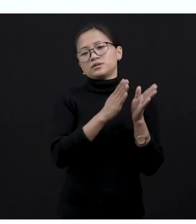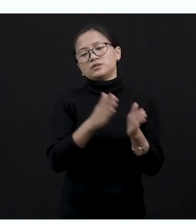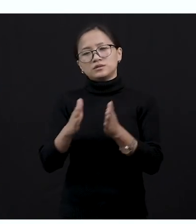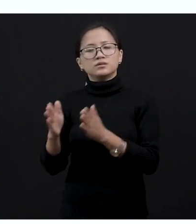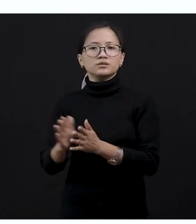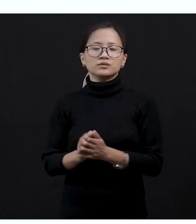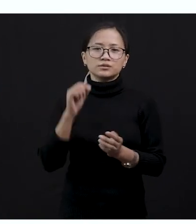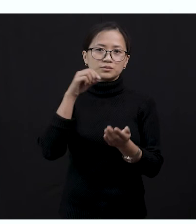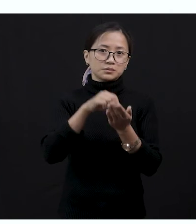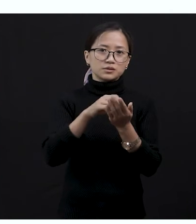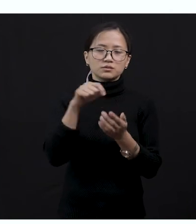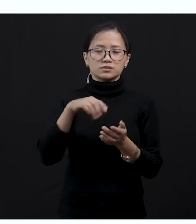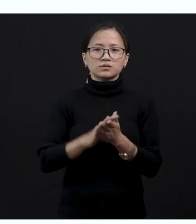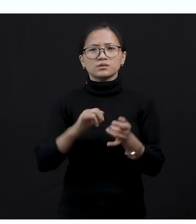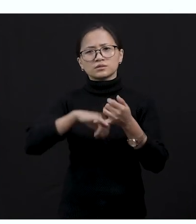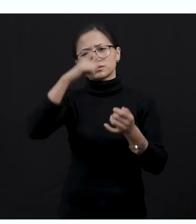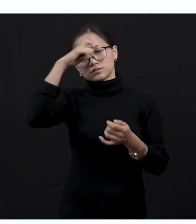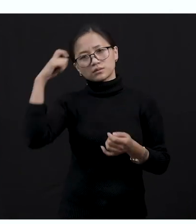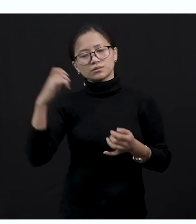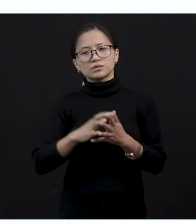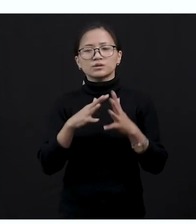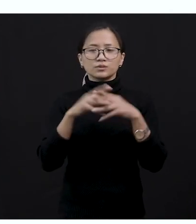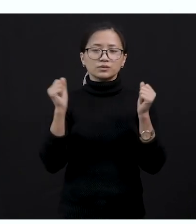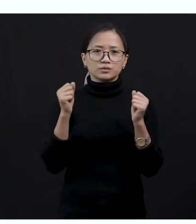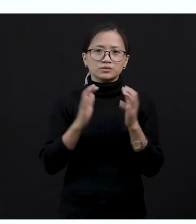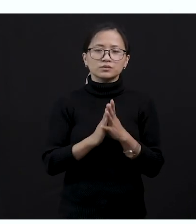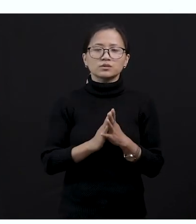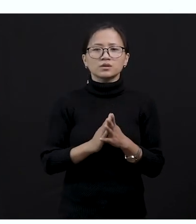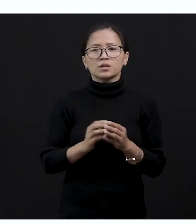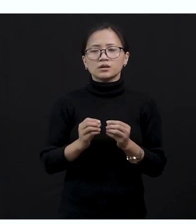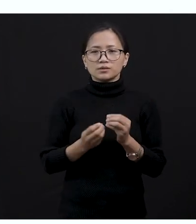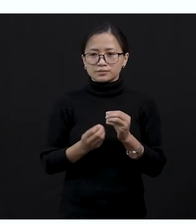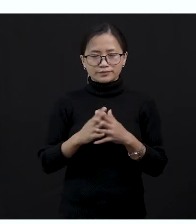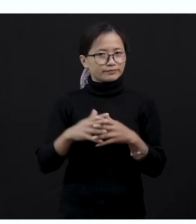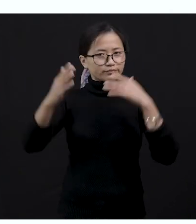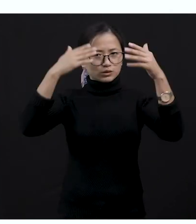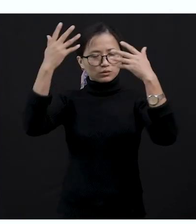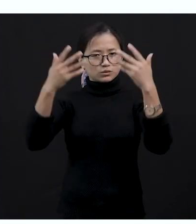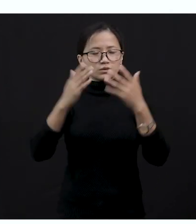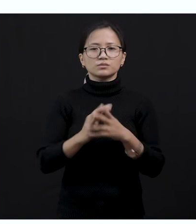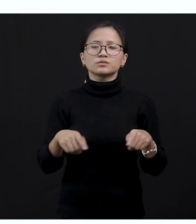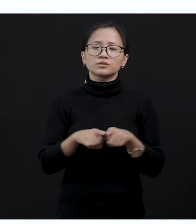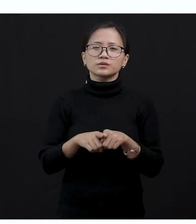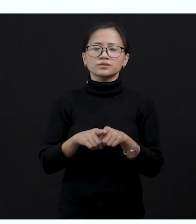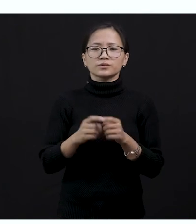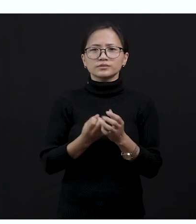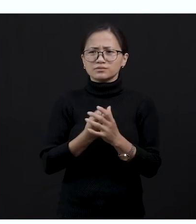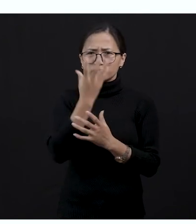mentioned just now, that is summer, winter, autumn, and spring. And all